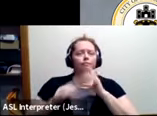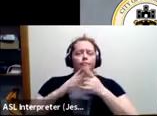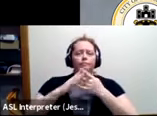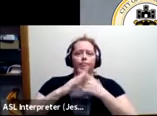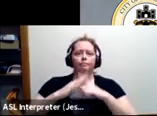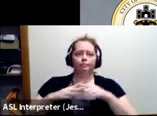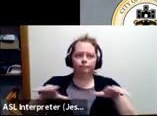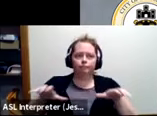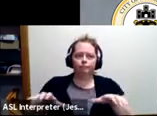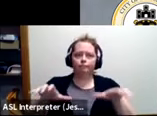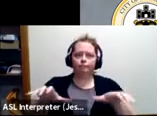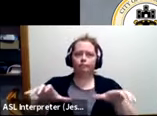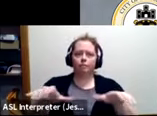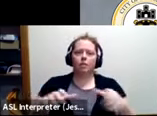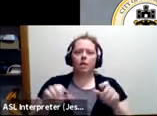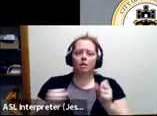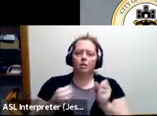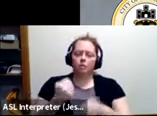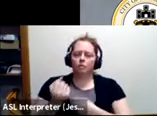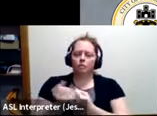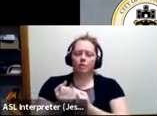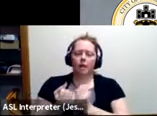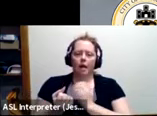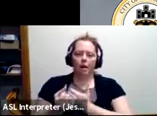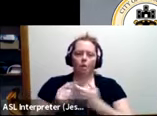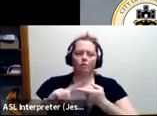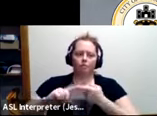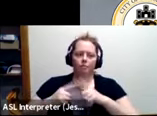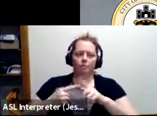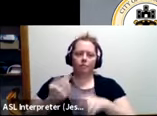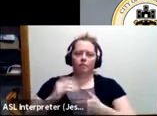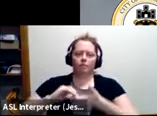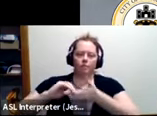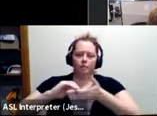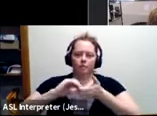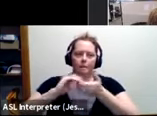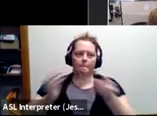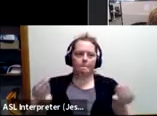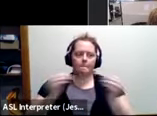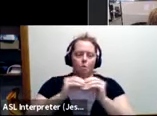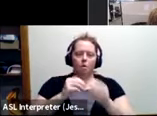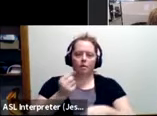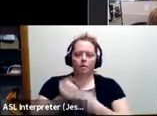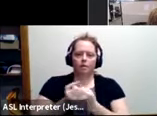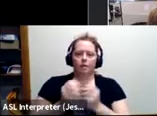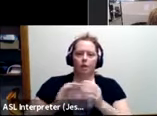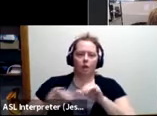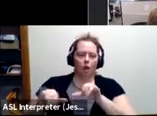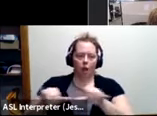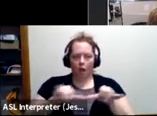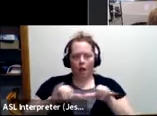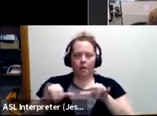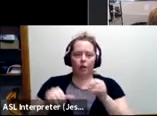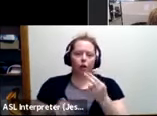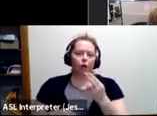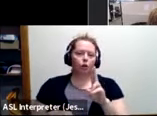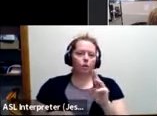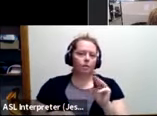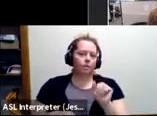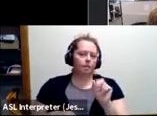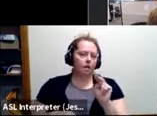allies and to support our common humanity. Before we get started, I would like to go over some tech